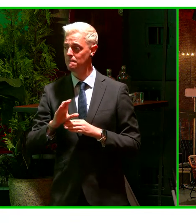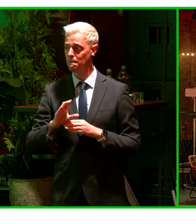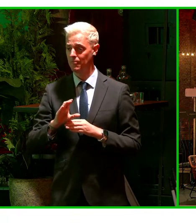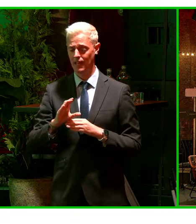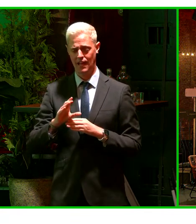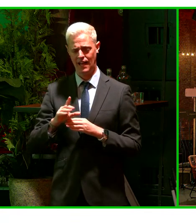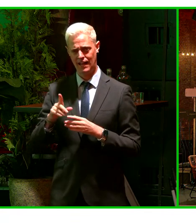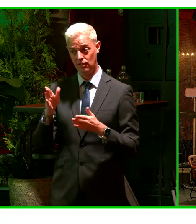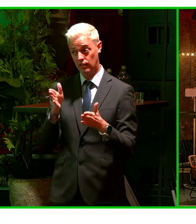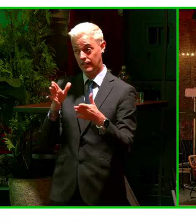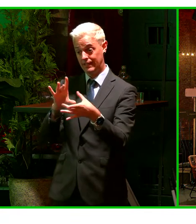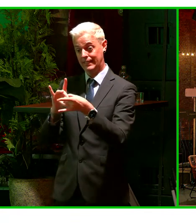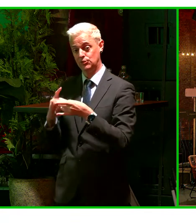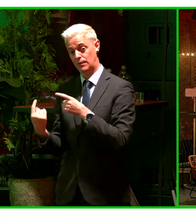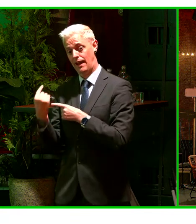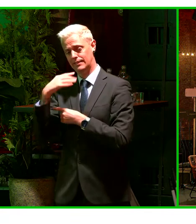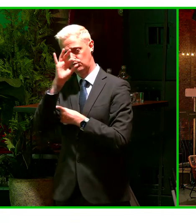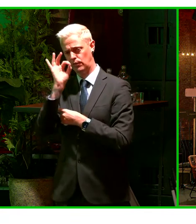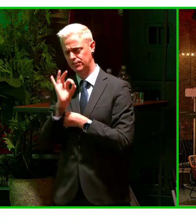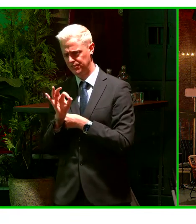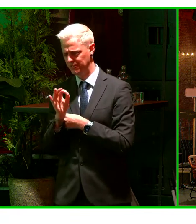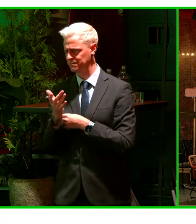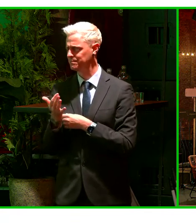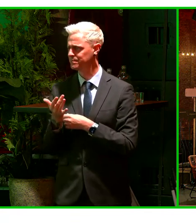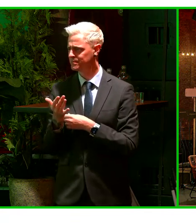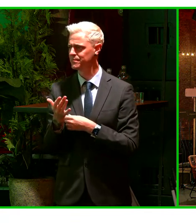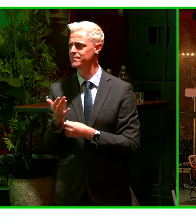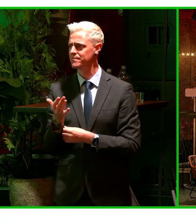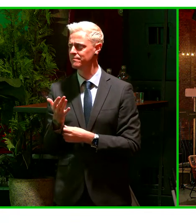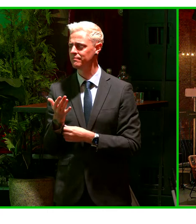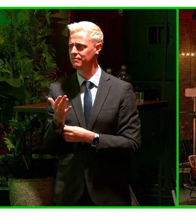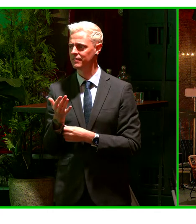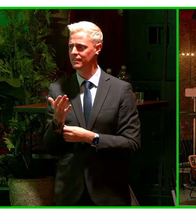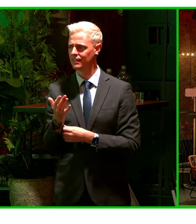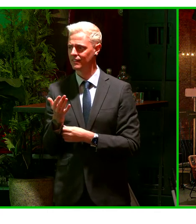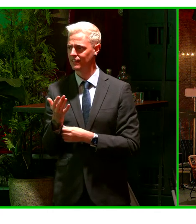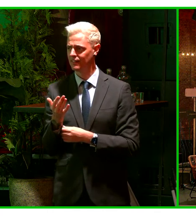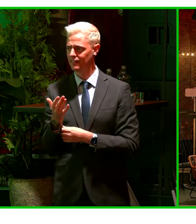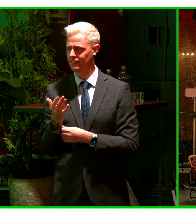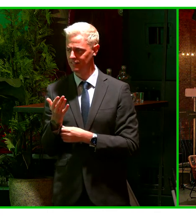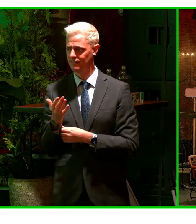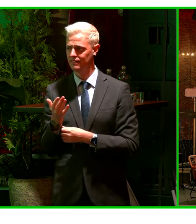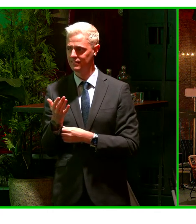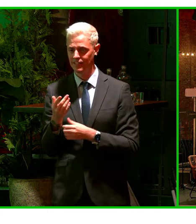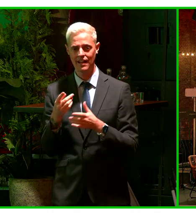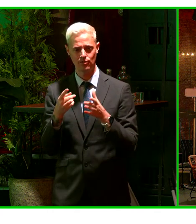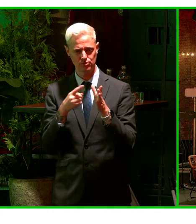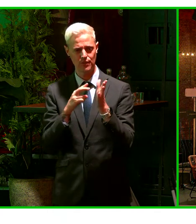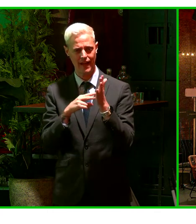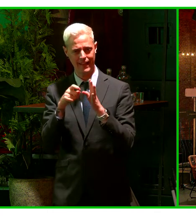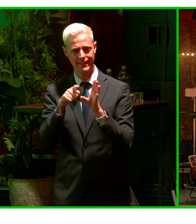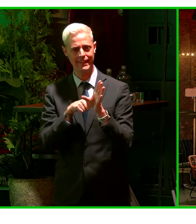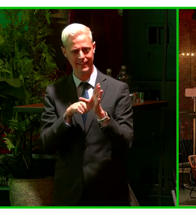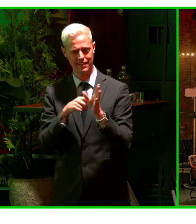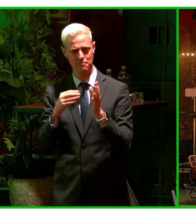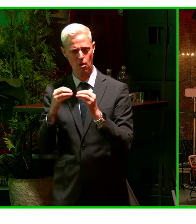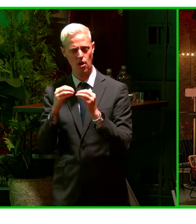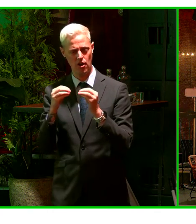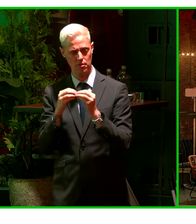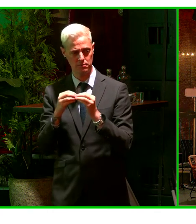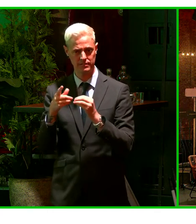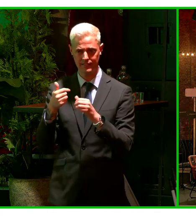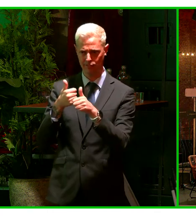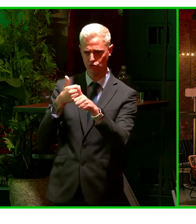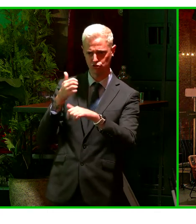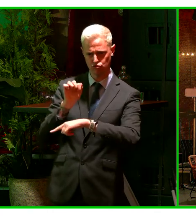previous question in terms of trying to make and linking back to what Andy was saying earlier on about getting a just transition,